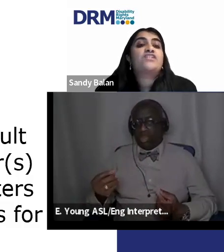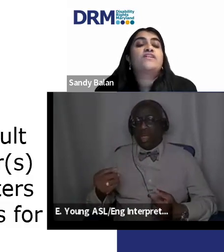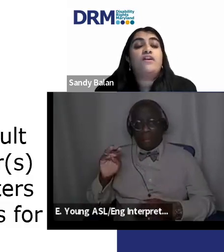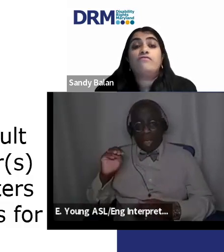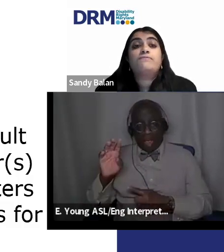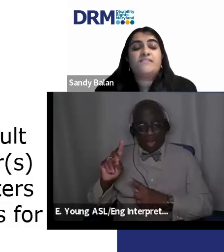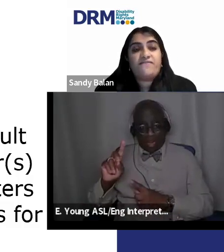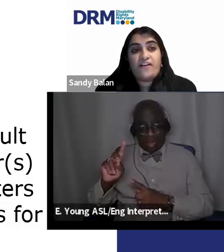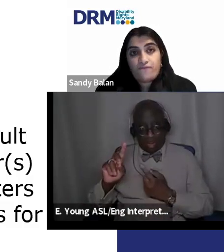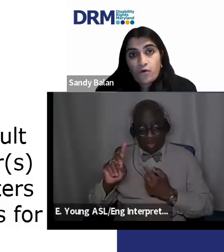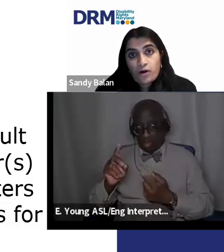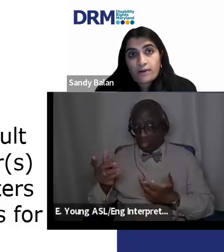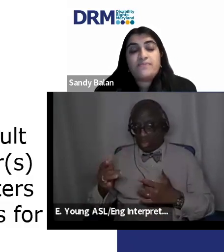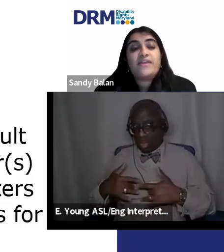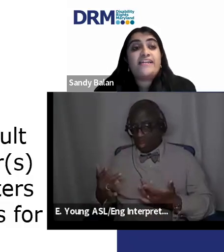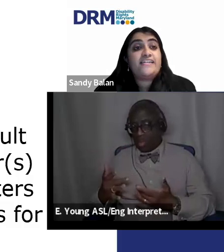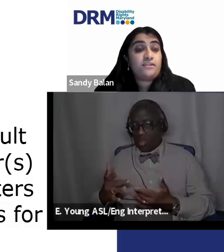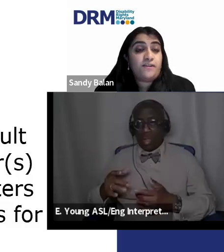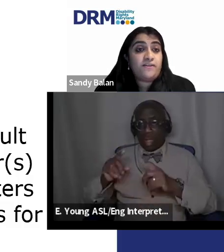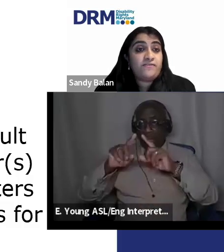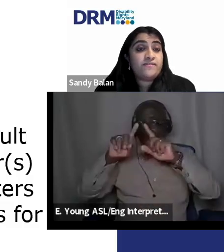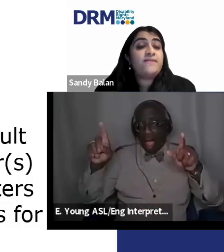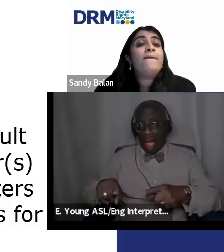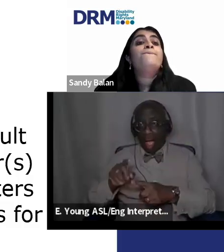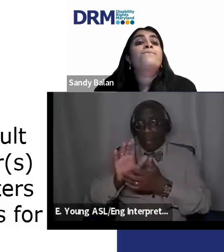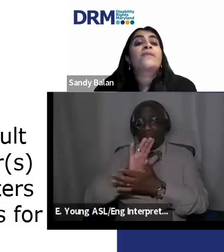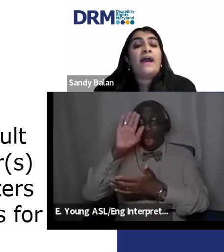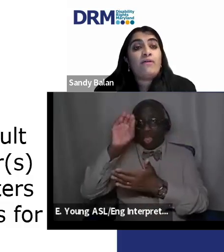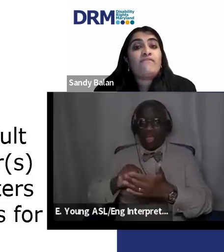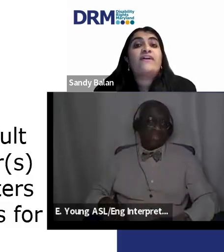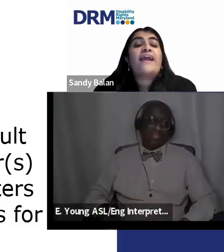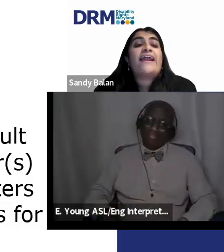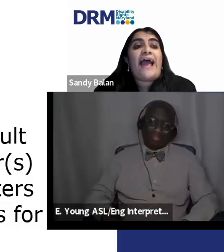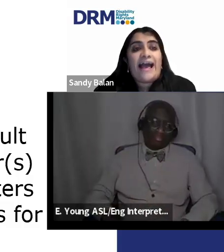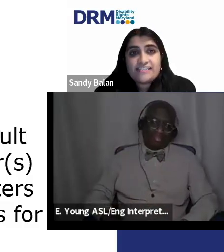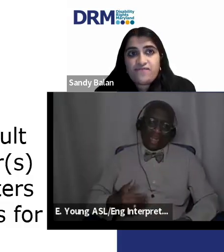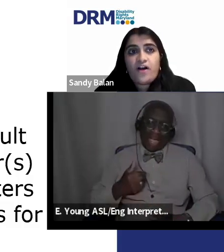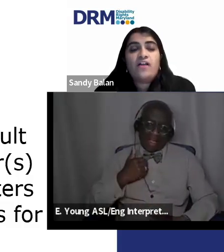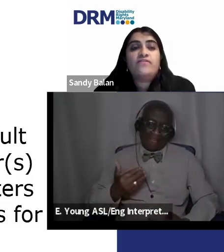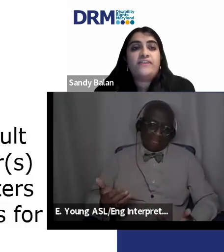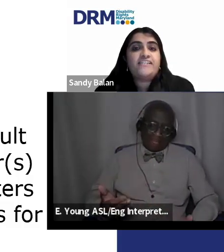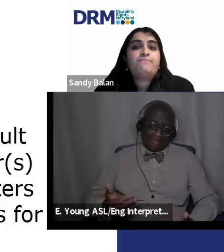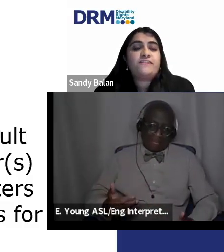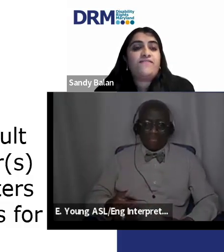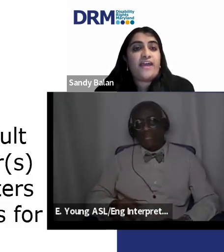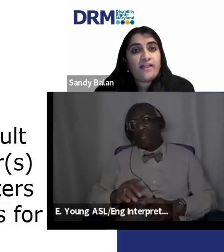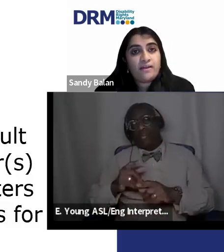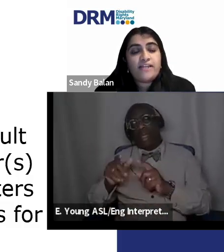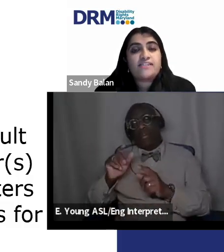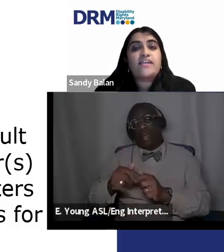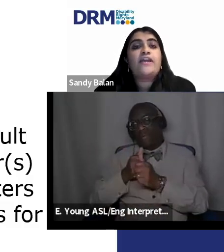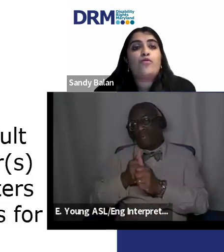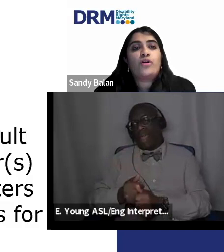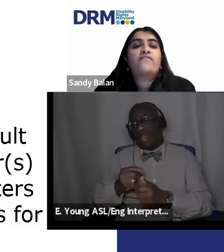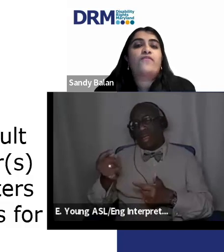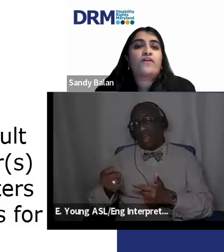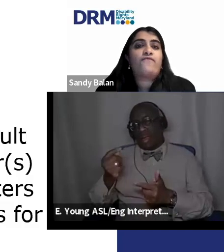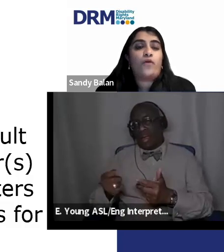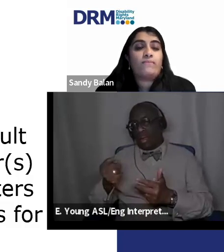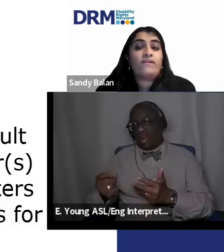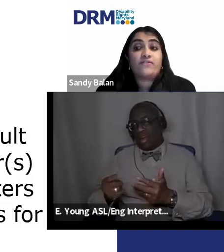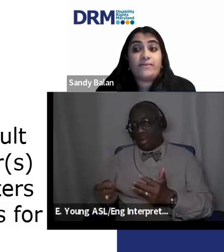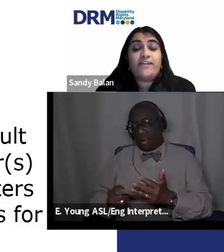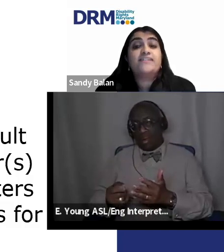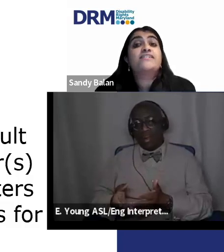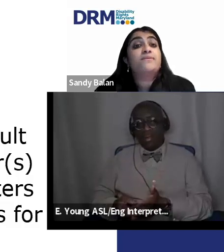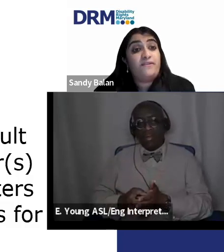there is actually no specific form that needs to be used. However, it has to follow these specific elements in order for